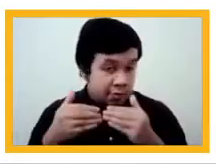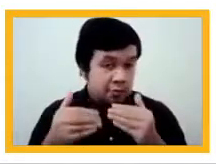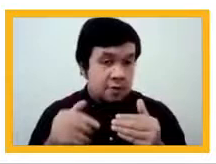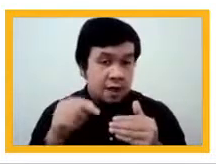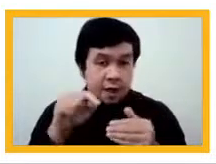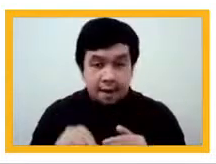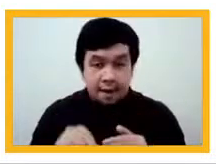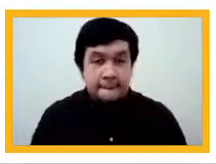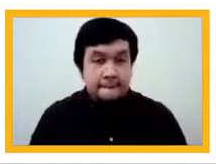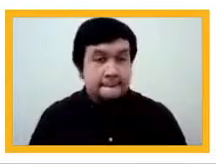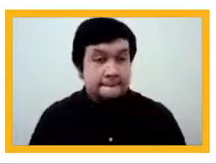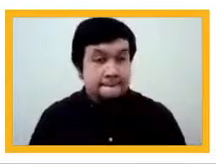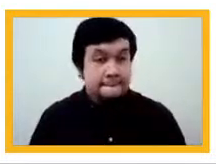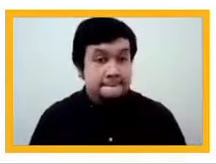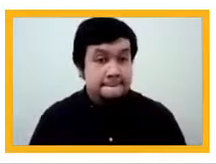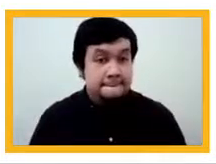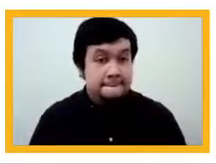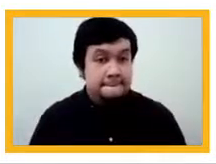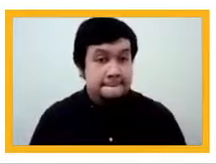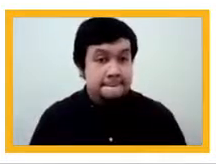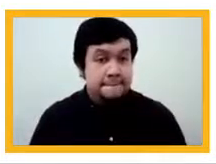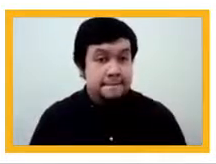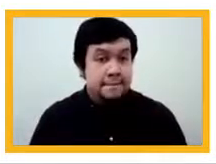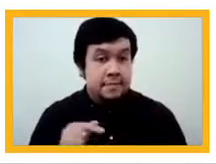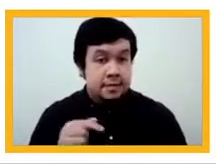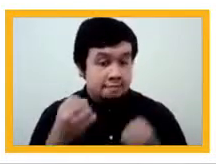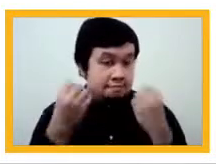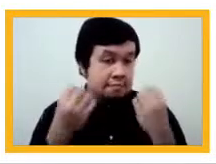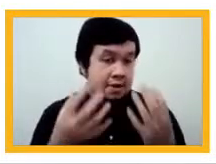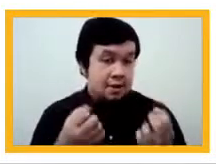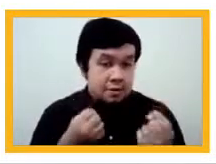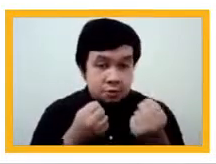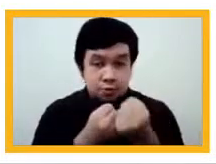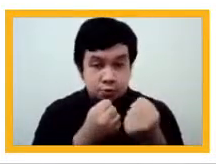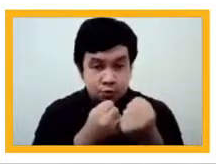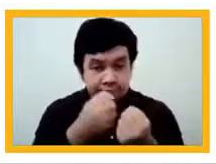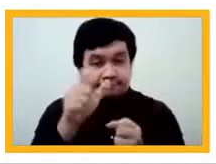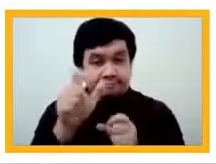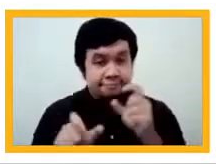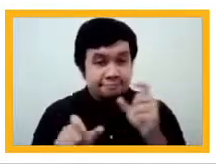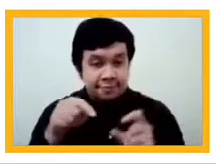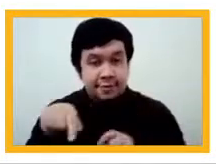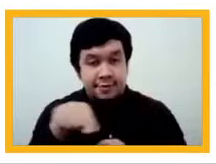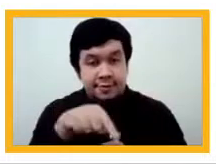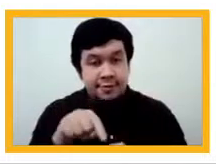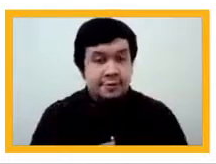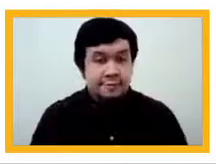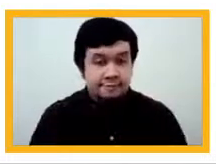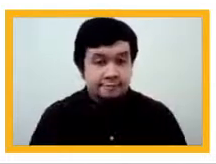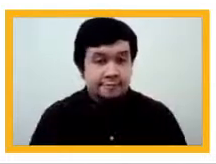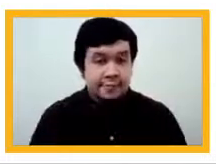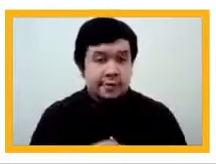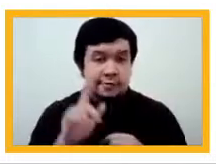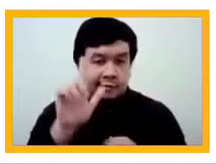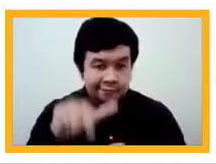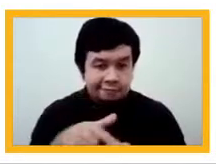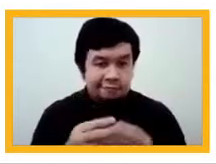bilateral donors and multilateral donors as a solution, as a panacea to solve the university